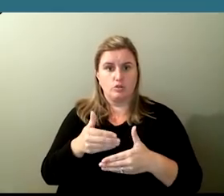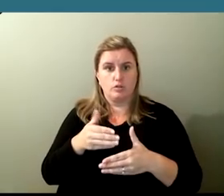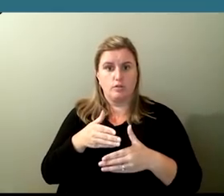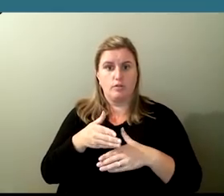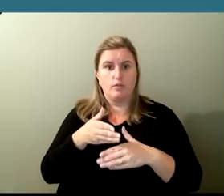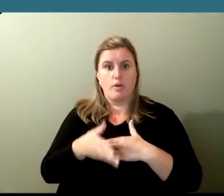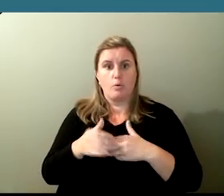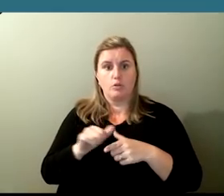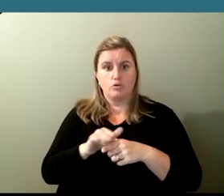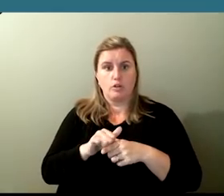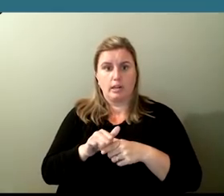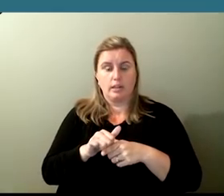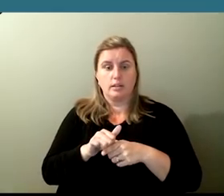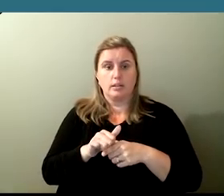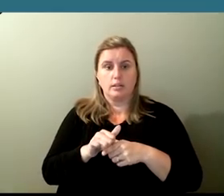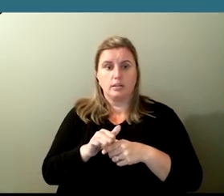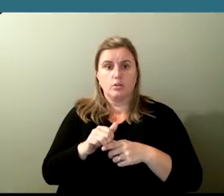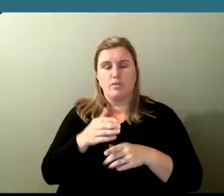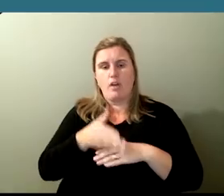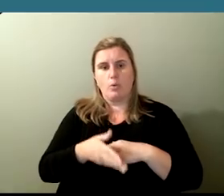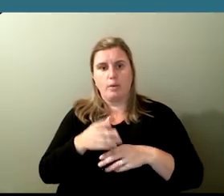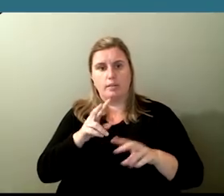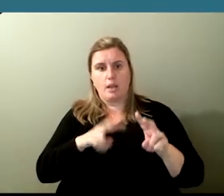the training, following the observation.